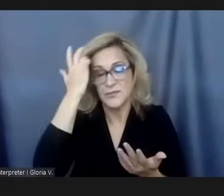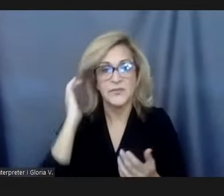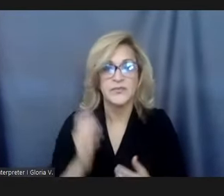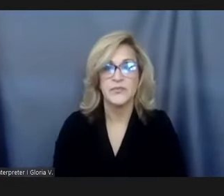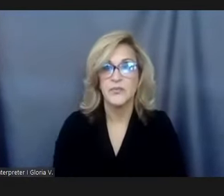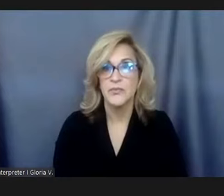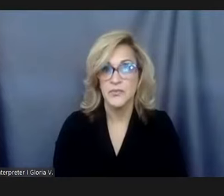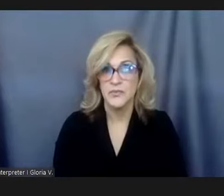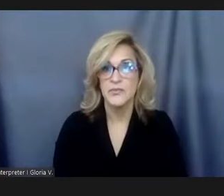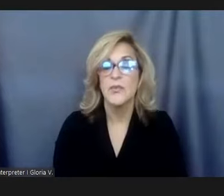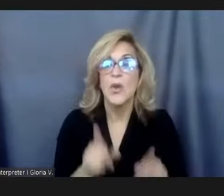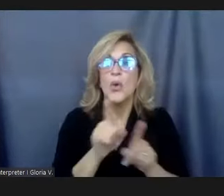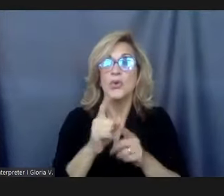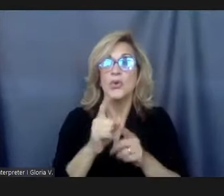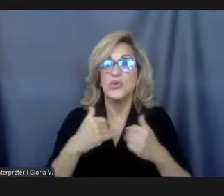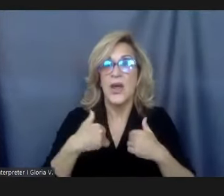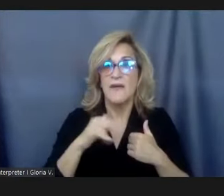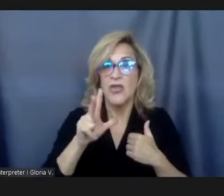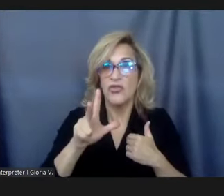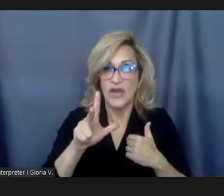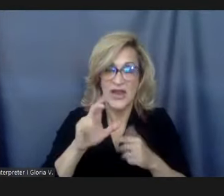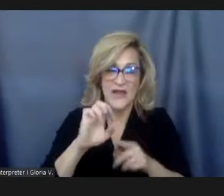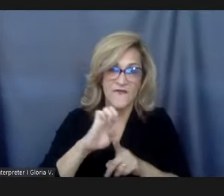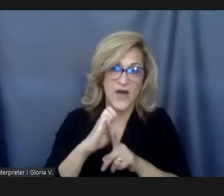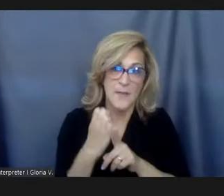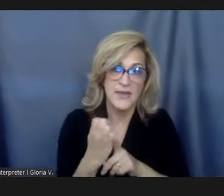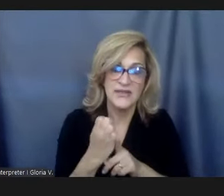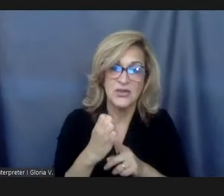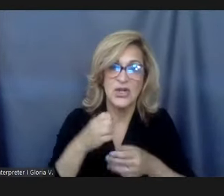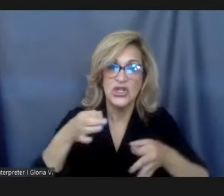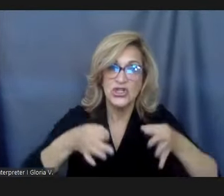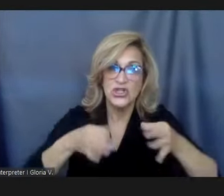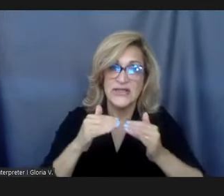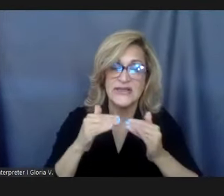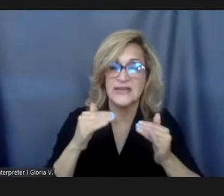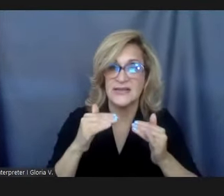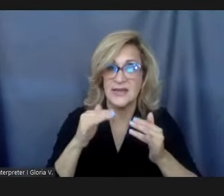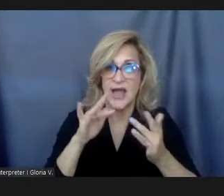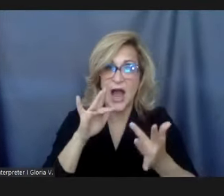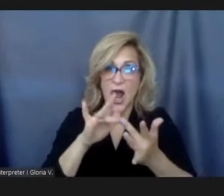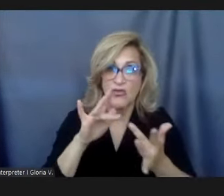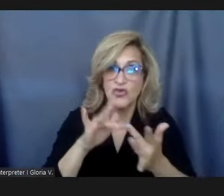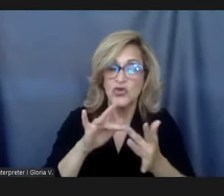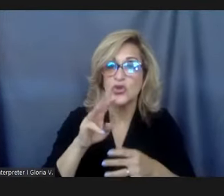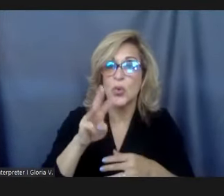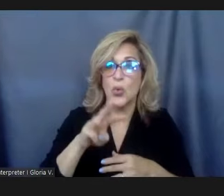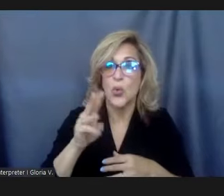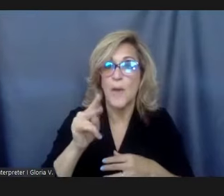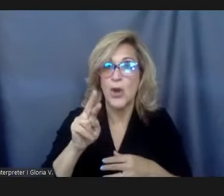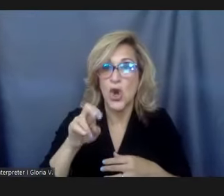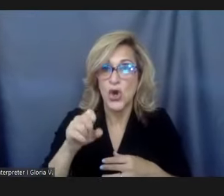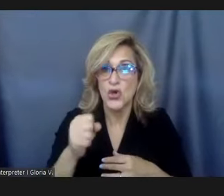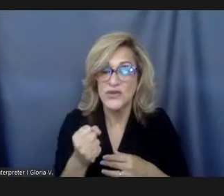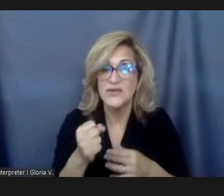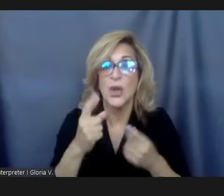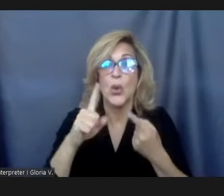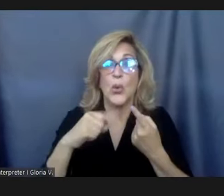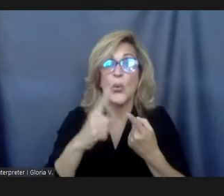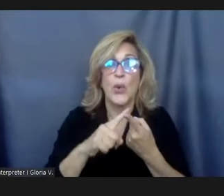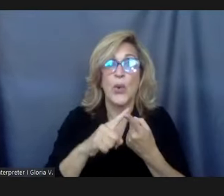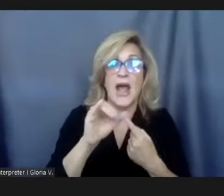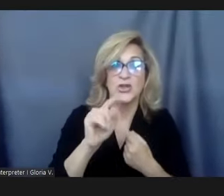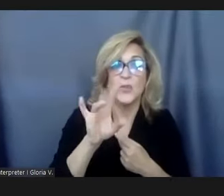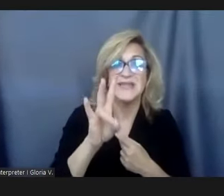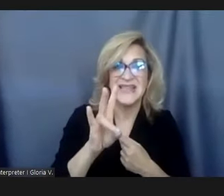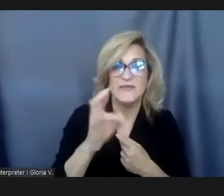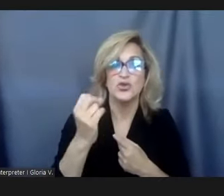We also have the three environmental justice outreach meetings. Webinars, those will be occurring on October 7th, 12th, and 13th with slightly